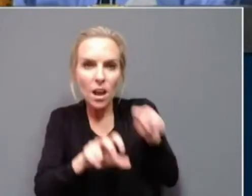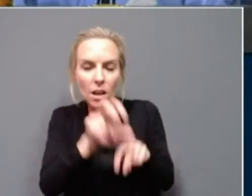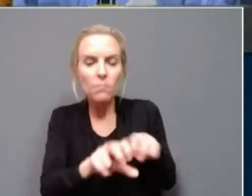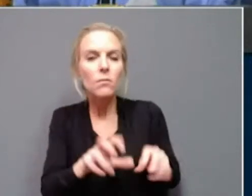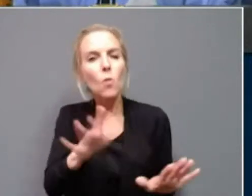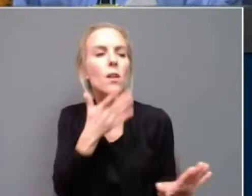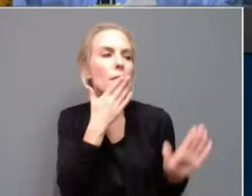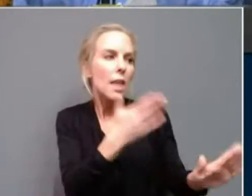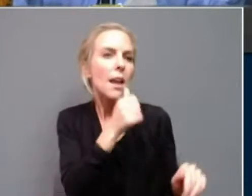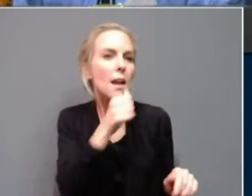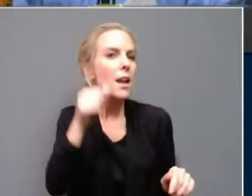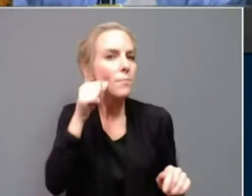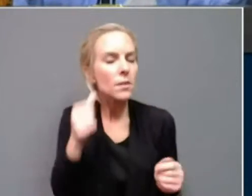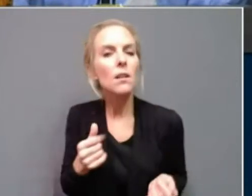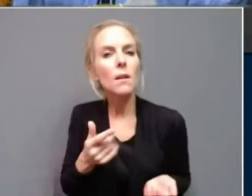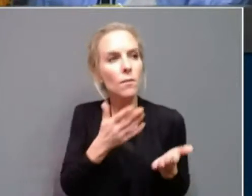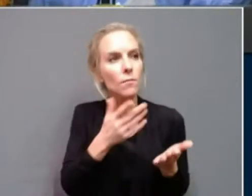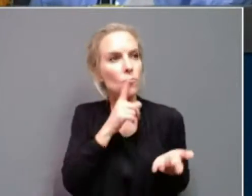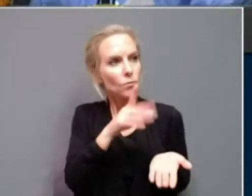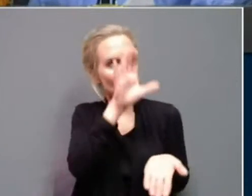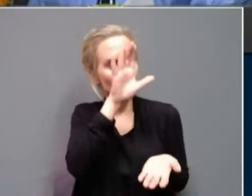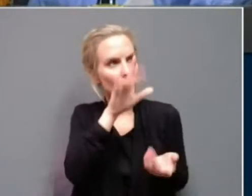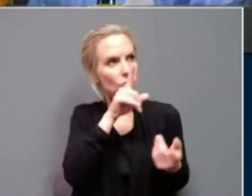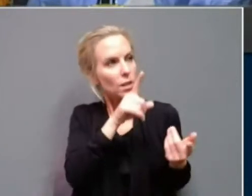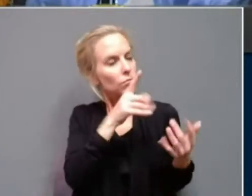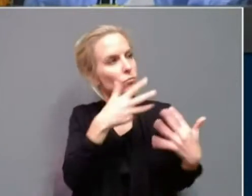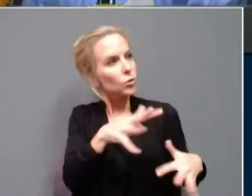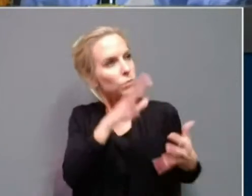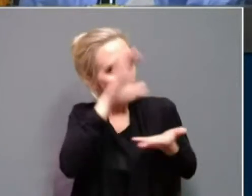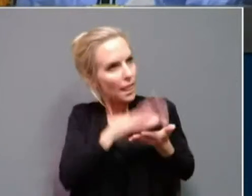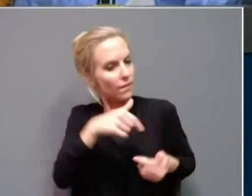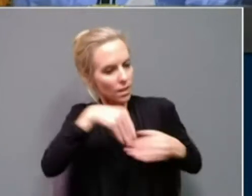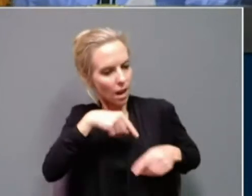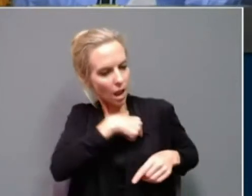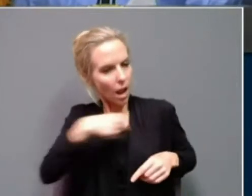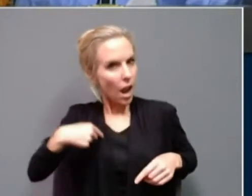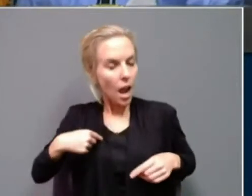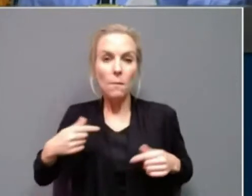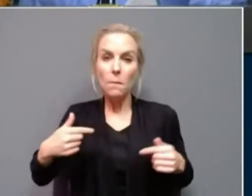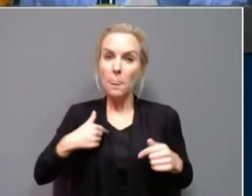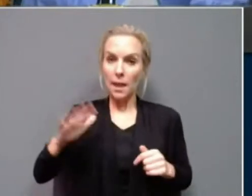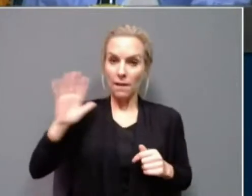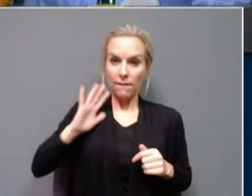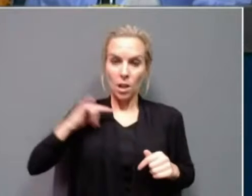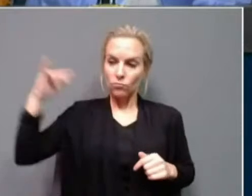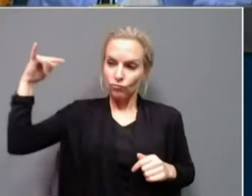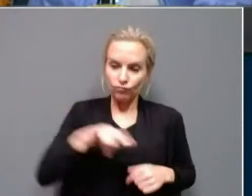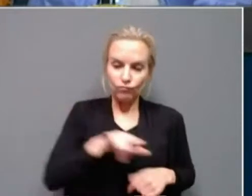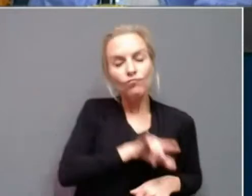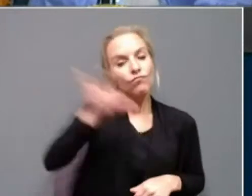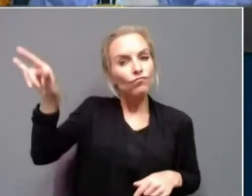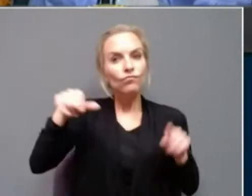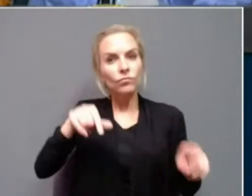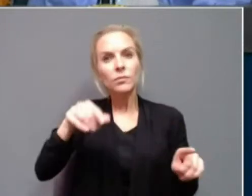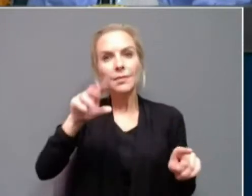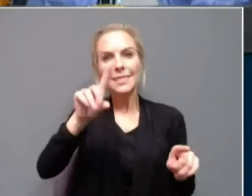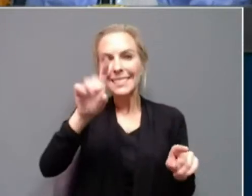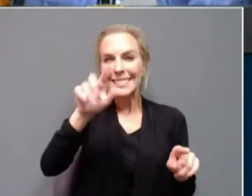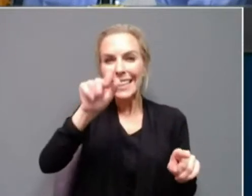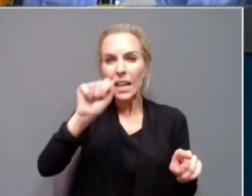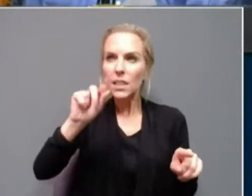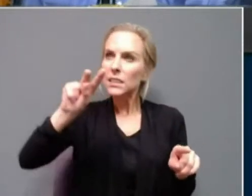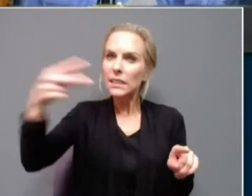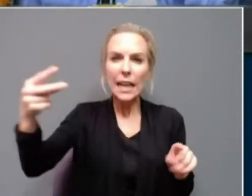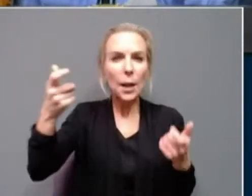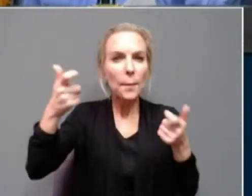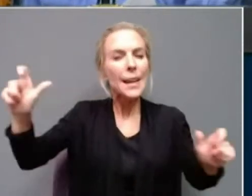for believing in us, for helping us to transform an airport I used to fly into, it being Delta's second biggest